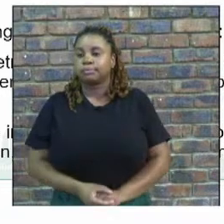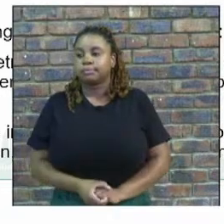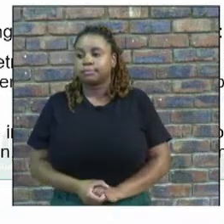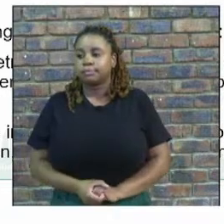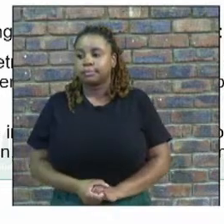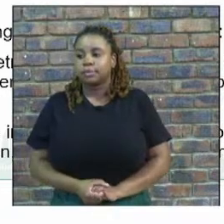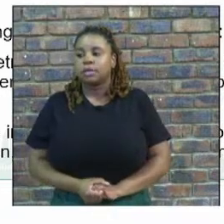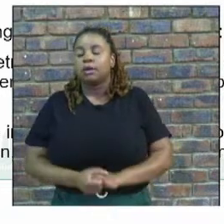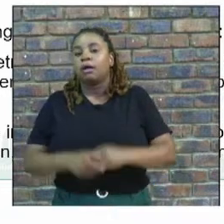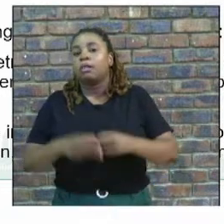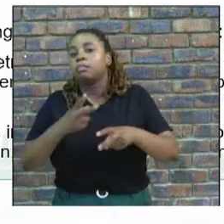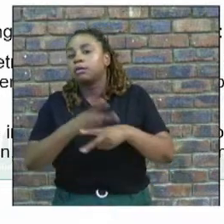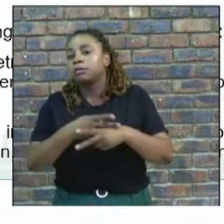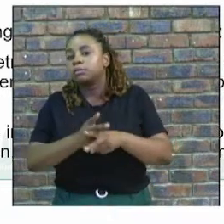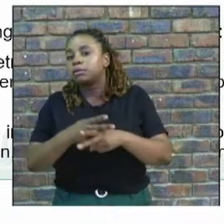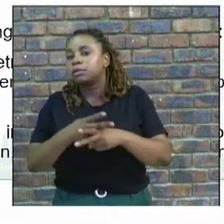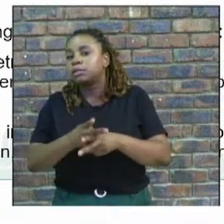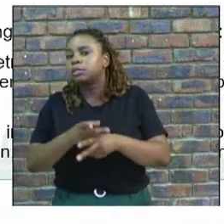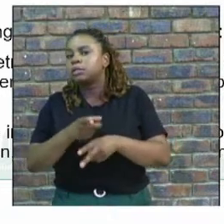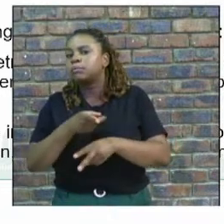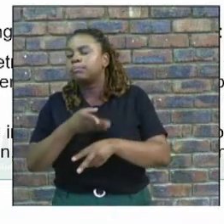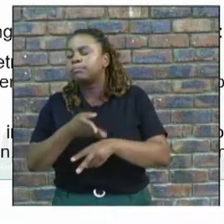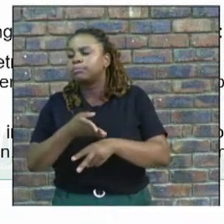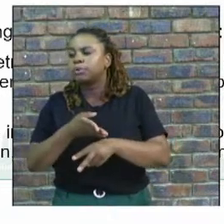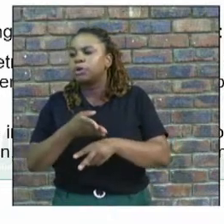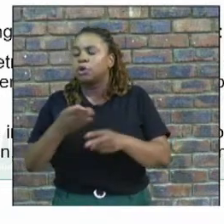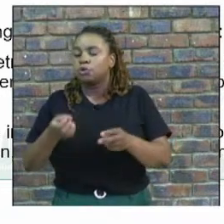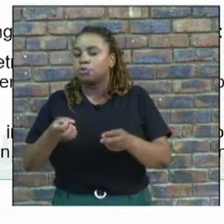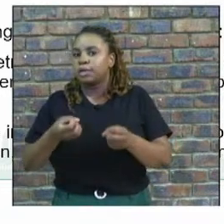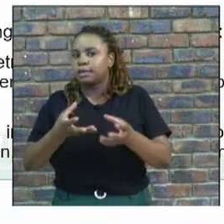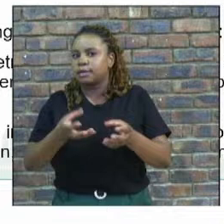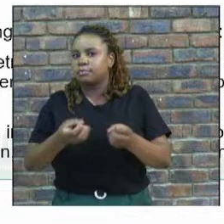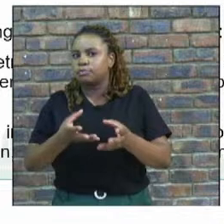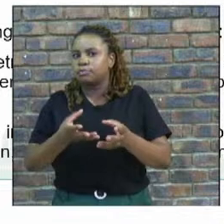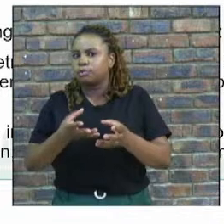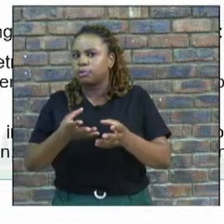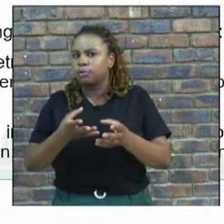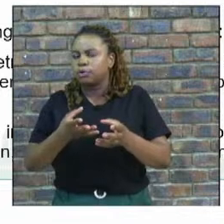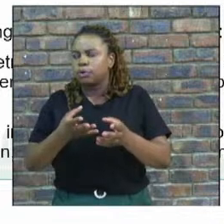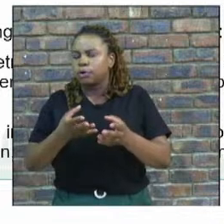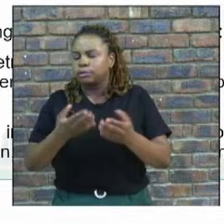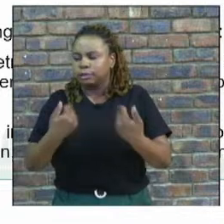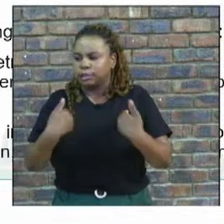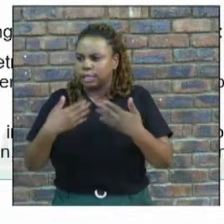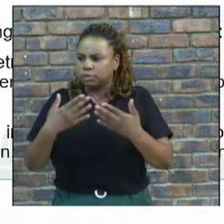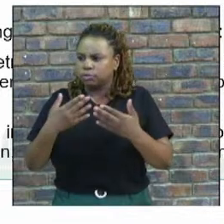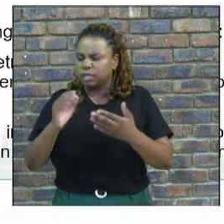production phase, you are also here granted an initial term of 30